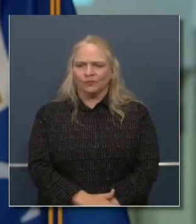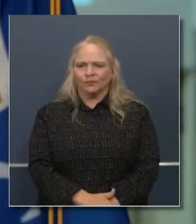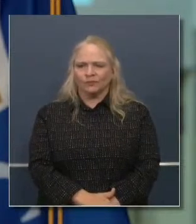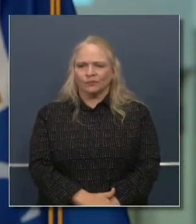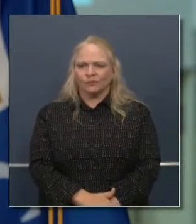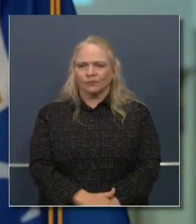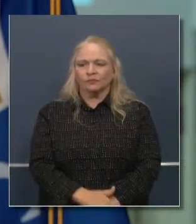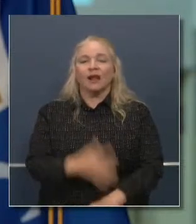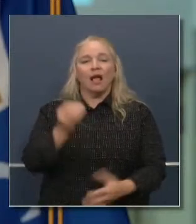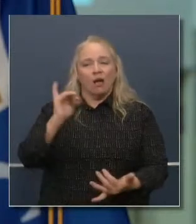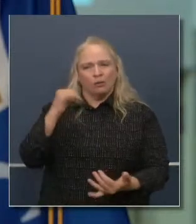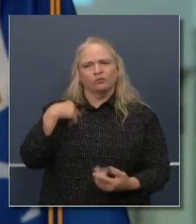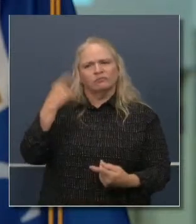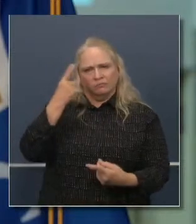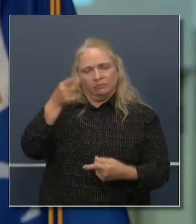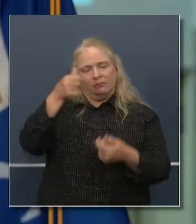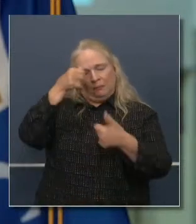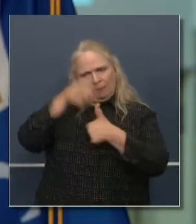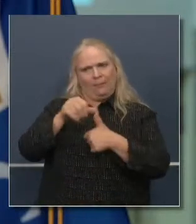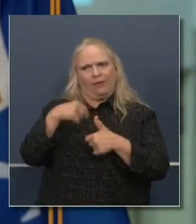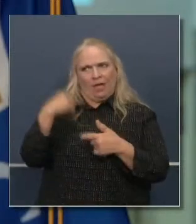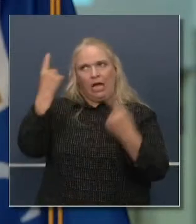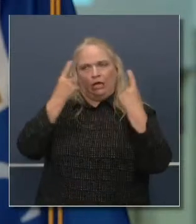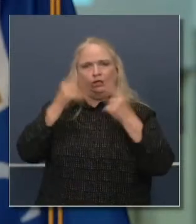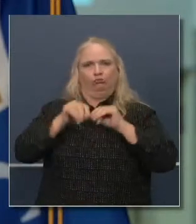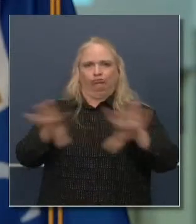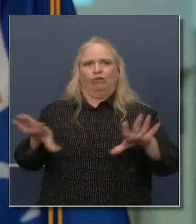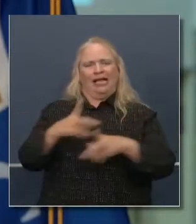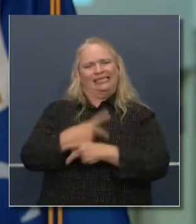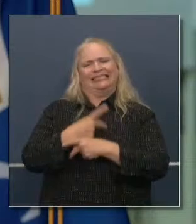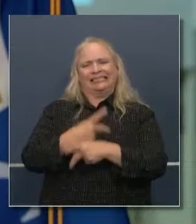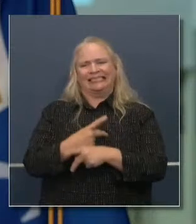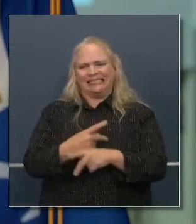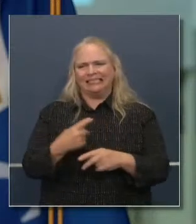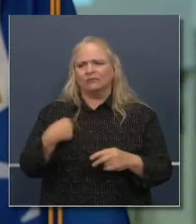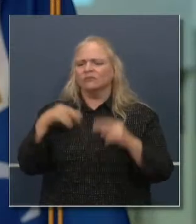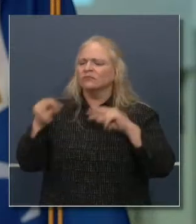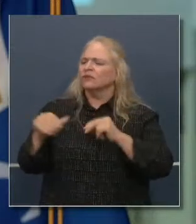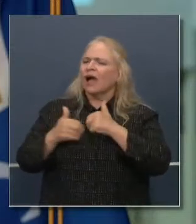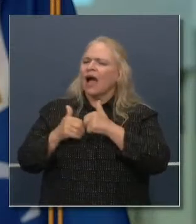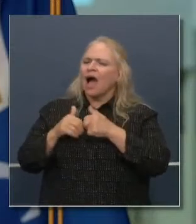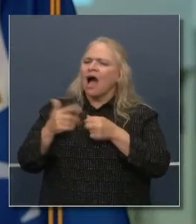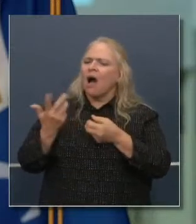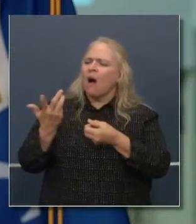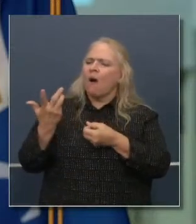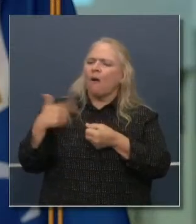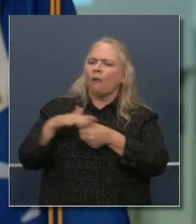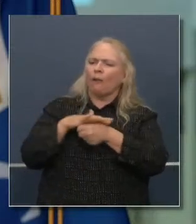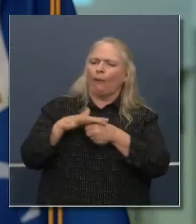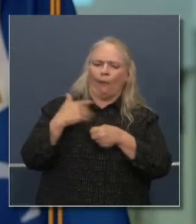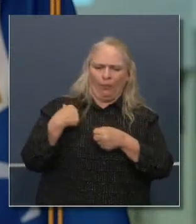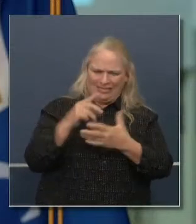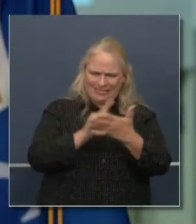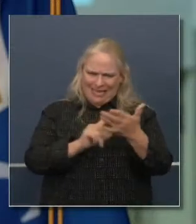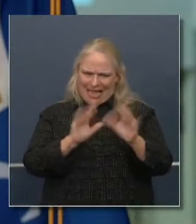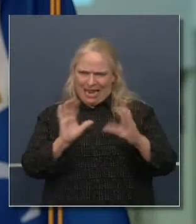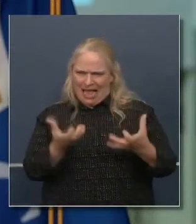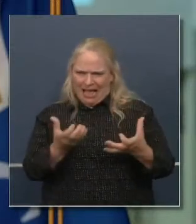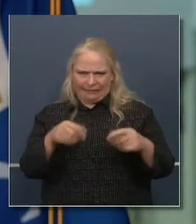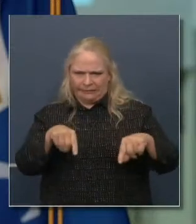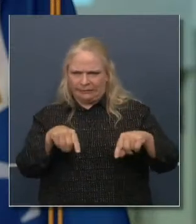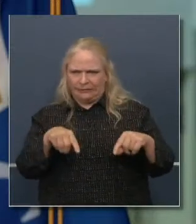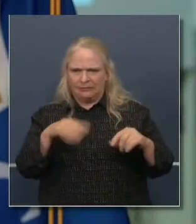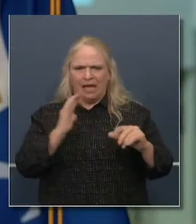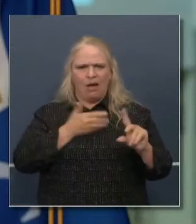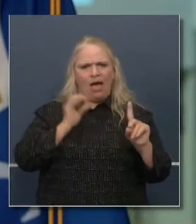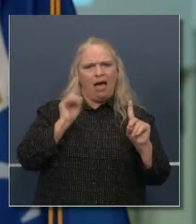in your question, looking at the local nature of the way we've designed our system of education here, K through